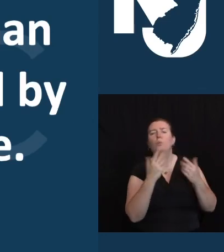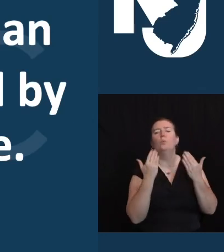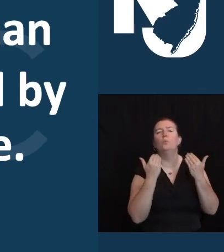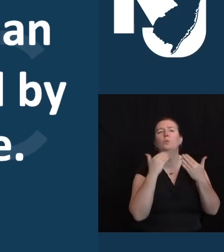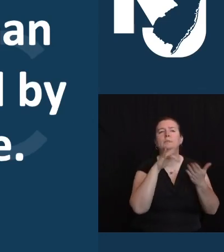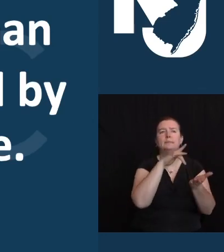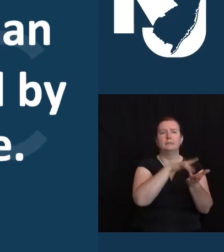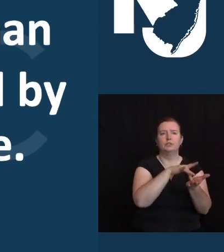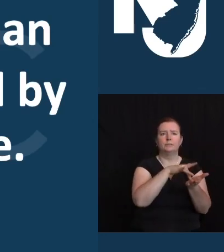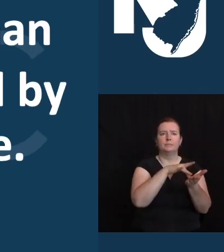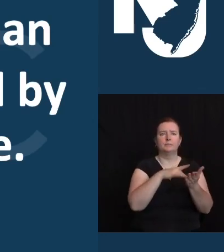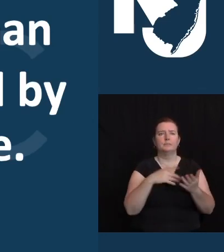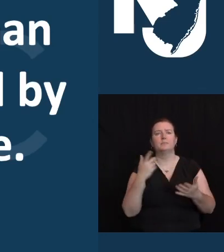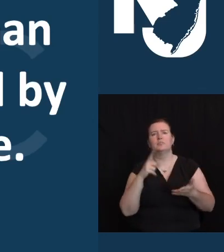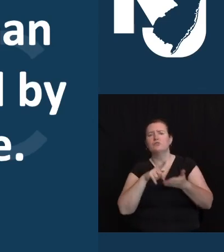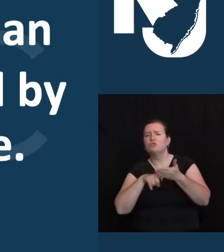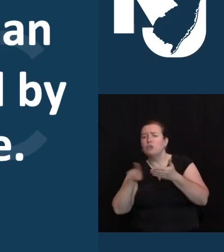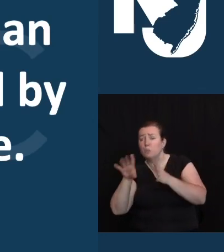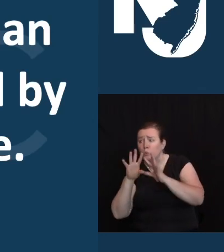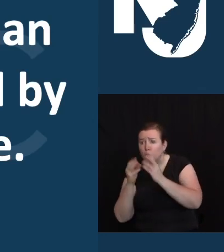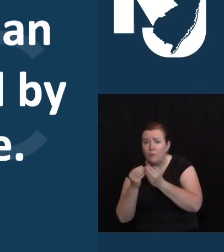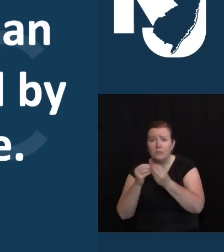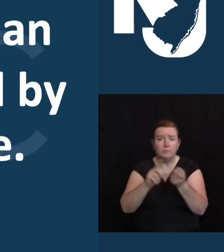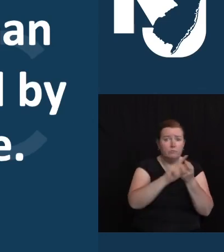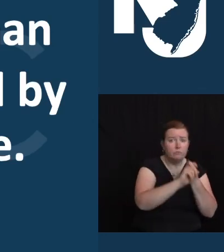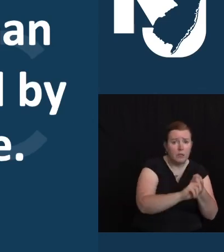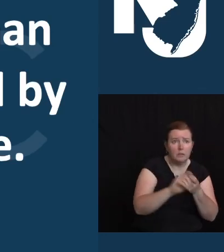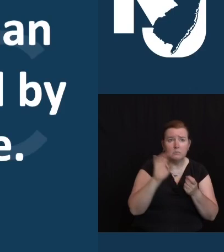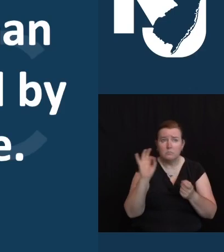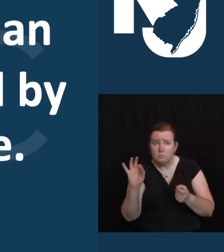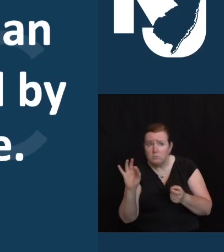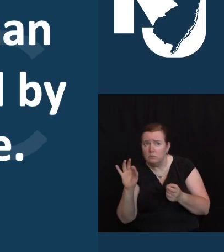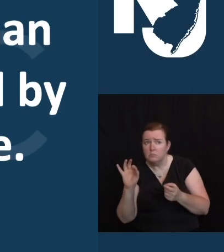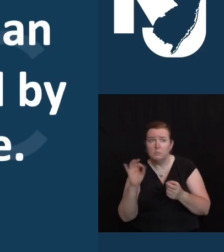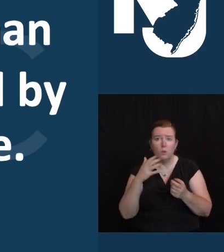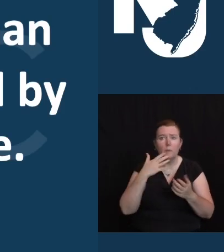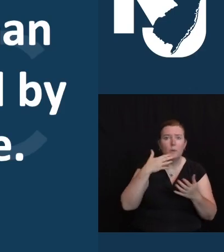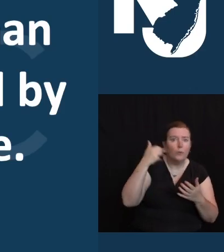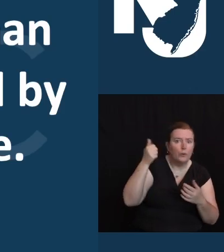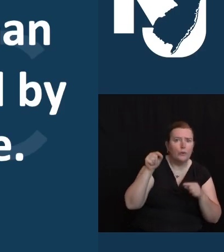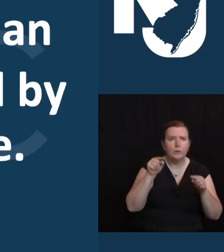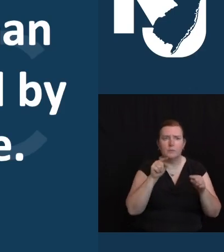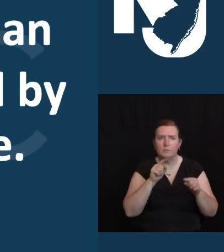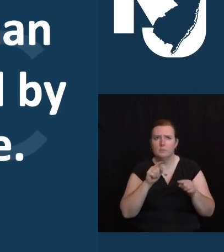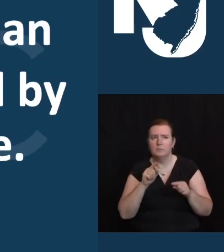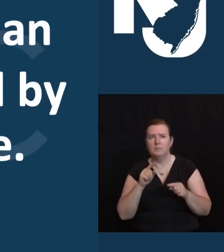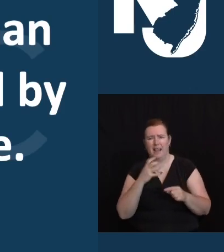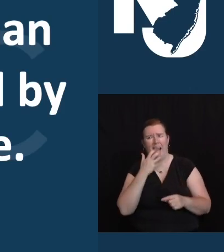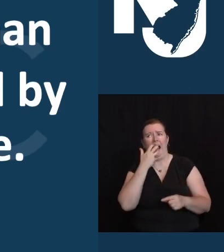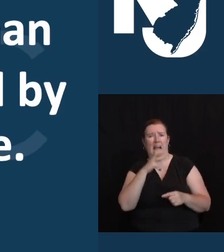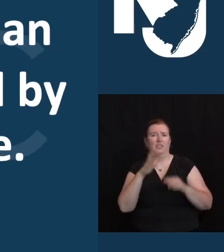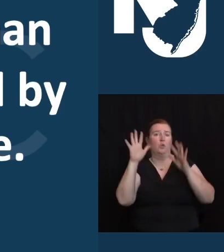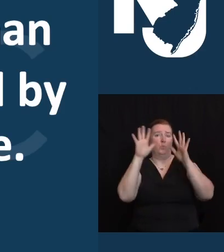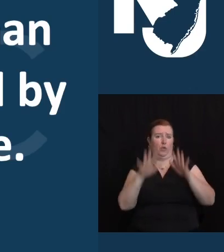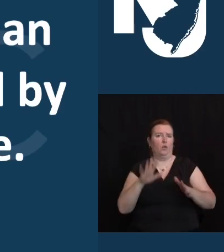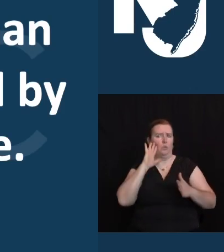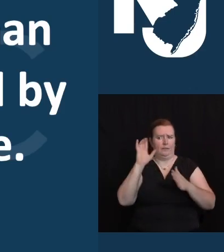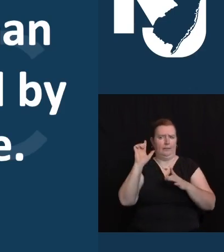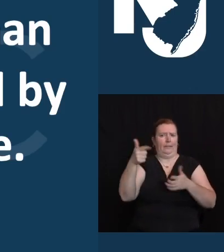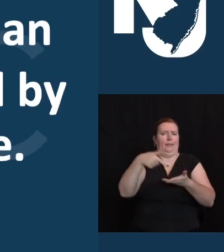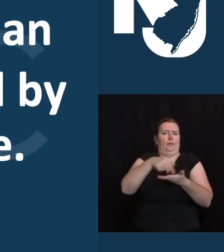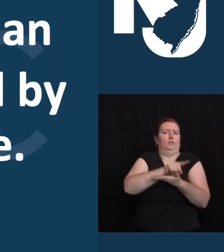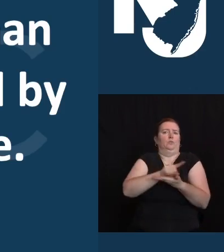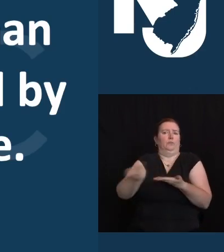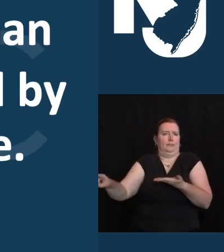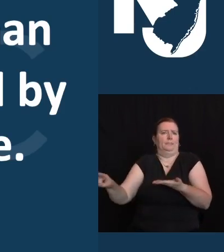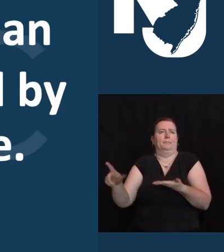friend. Again, this is going to be hot weather, as you can see already, and it could be, and it will be, in fact, without